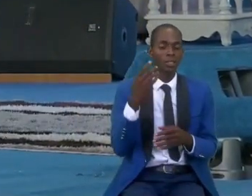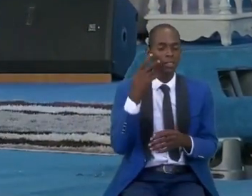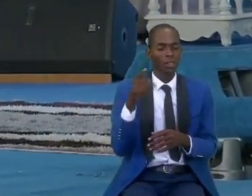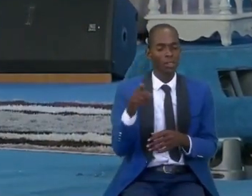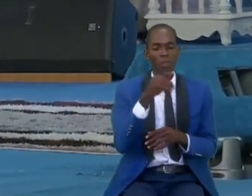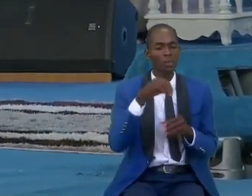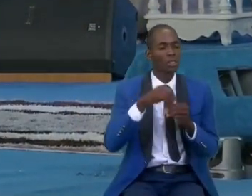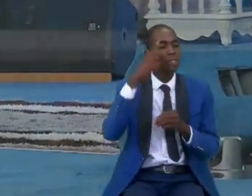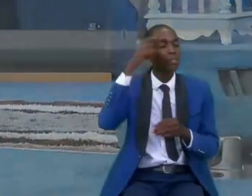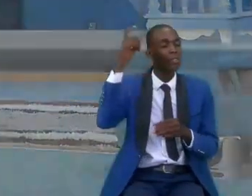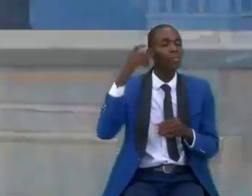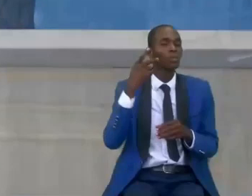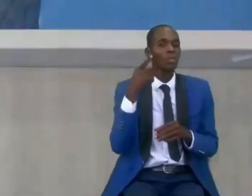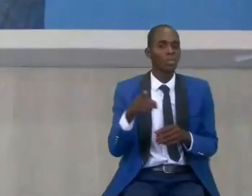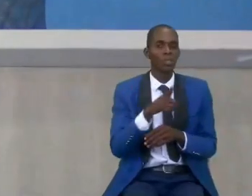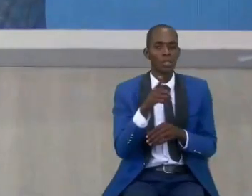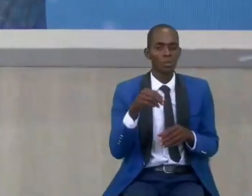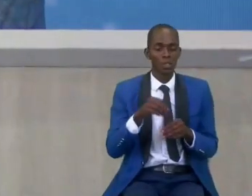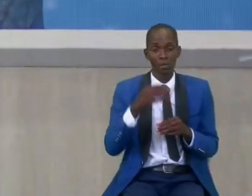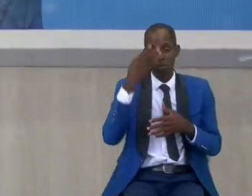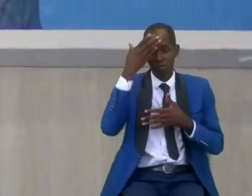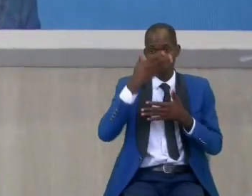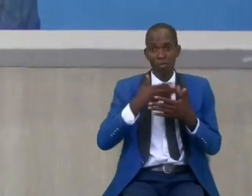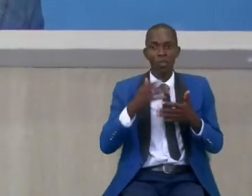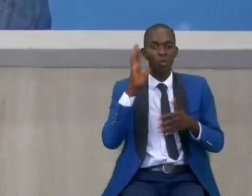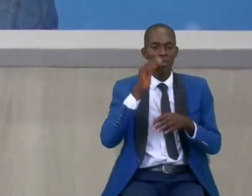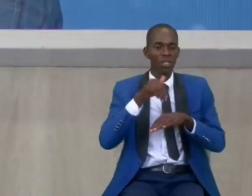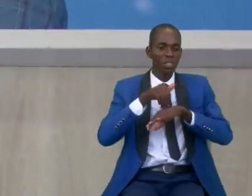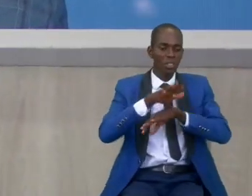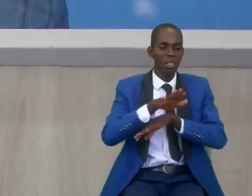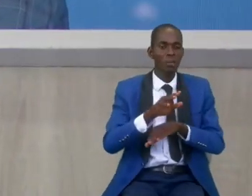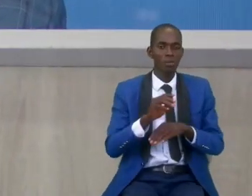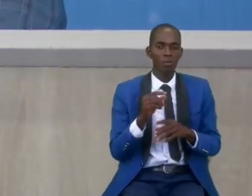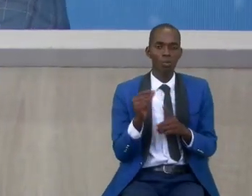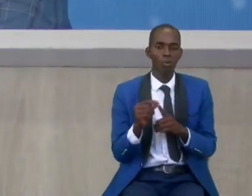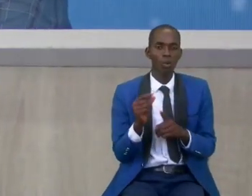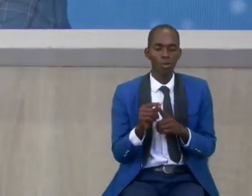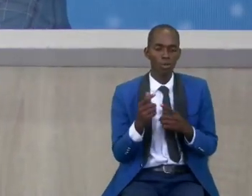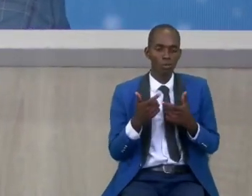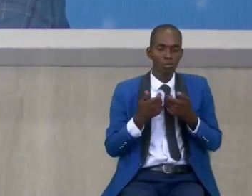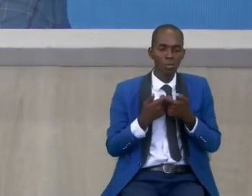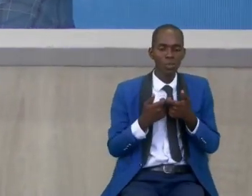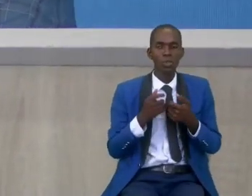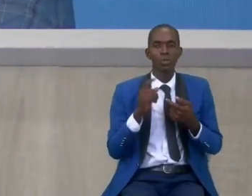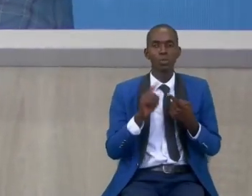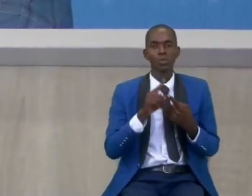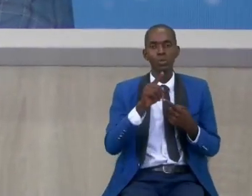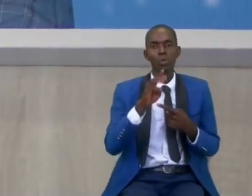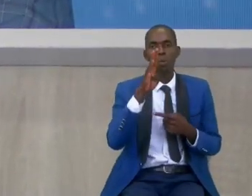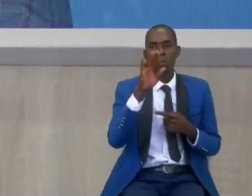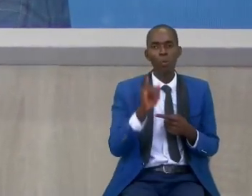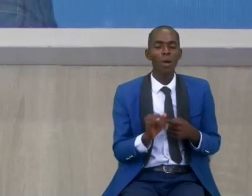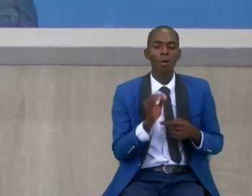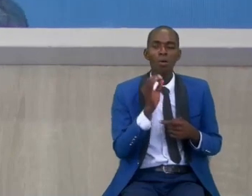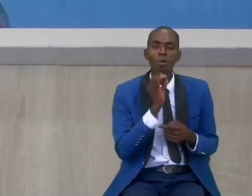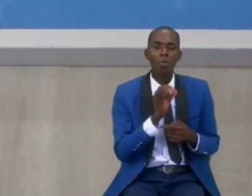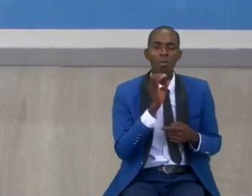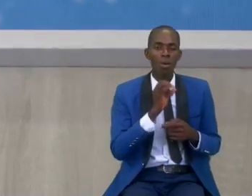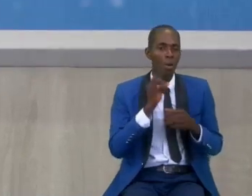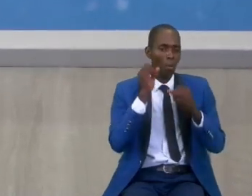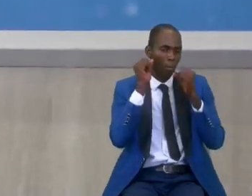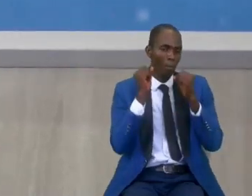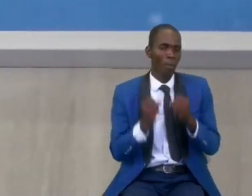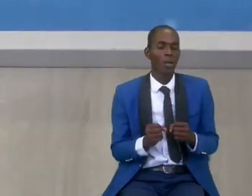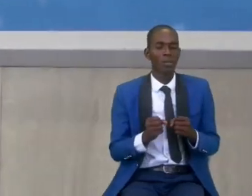by occultic power. An occultic information sender. Other people will not know. You